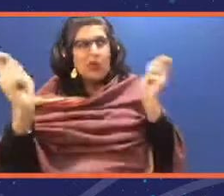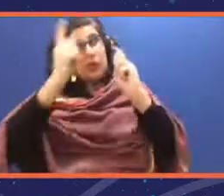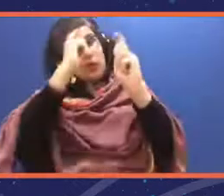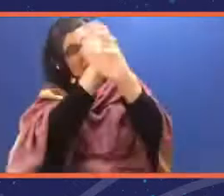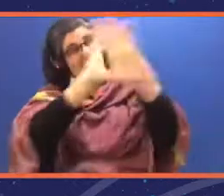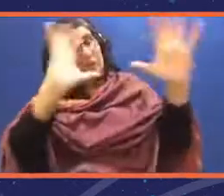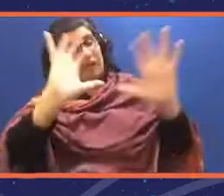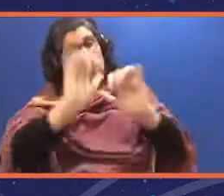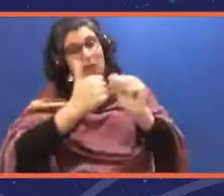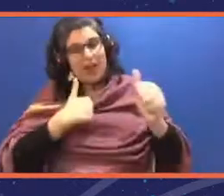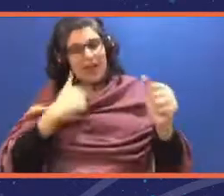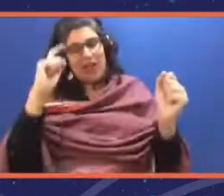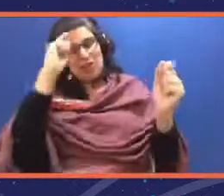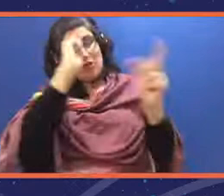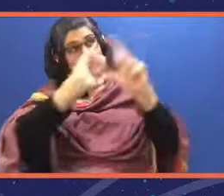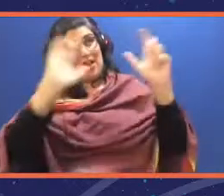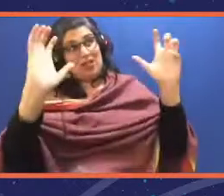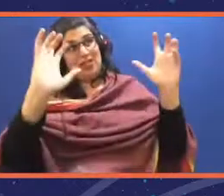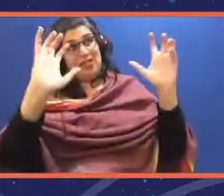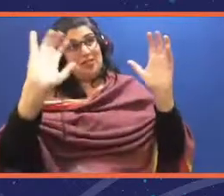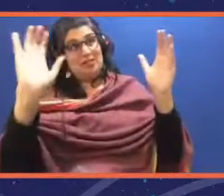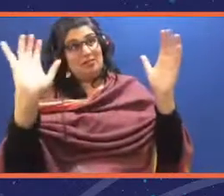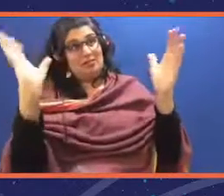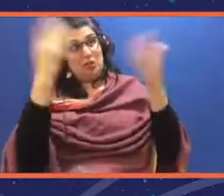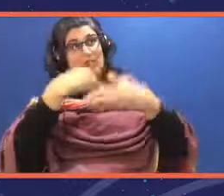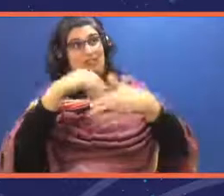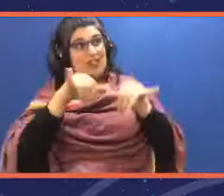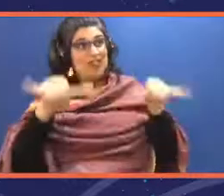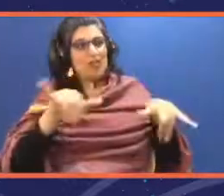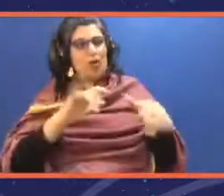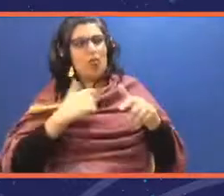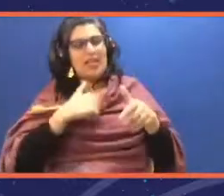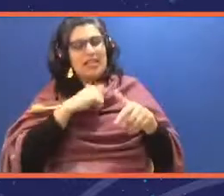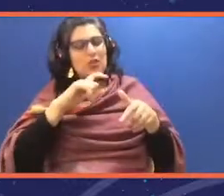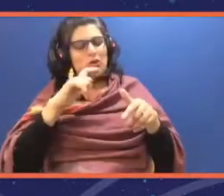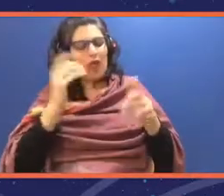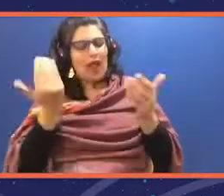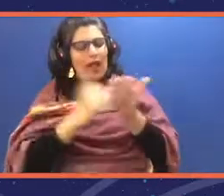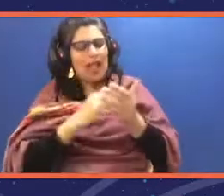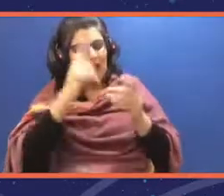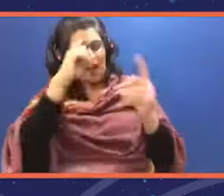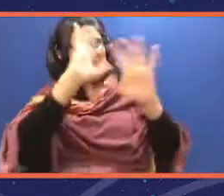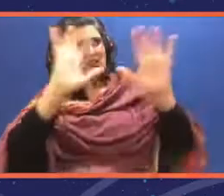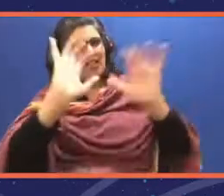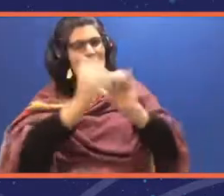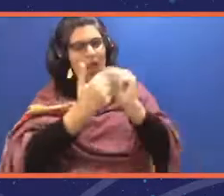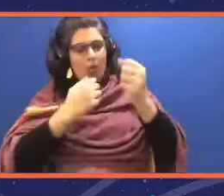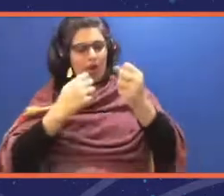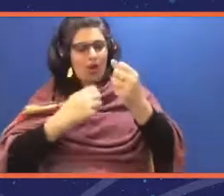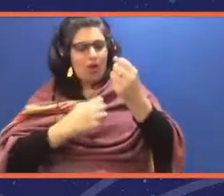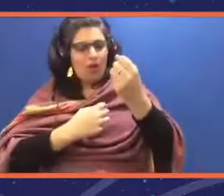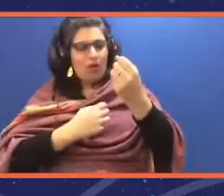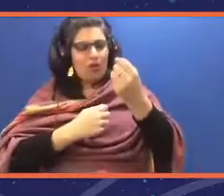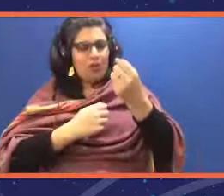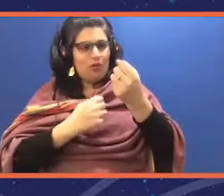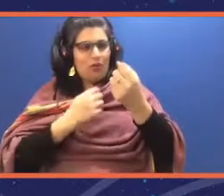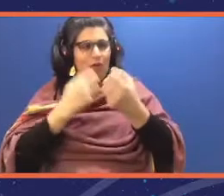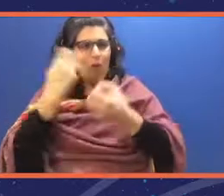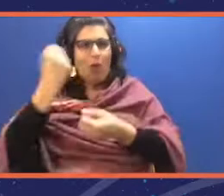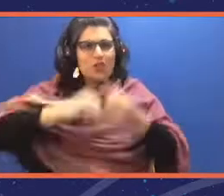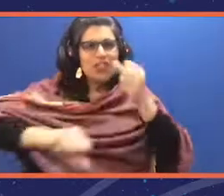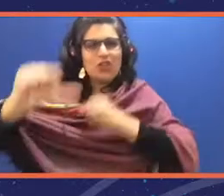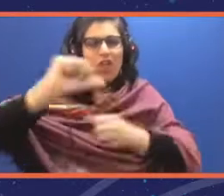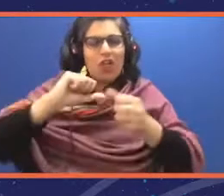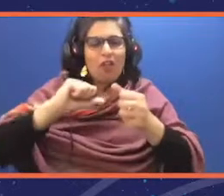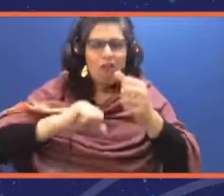these beautiful systems, like, we need to reimagine the way that we, like, hold each other in space and hold each other in our grief around